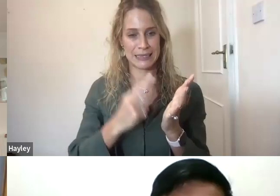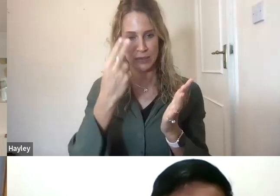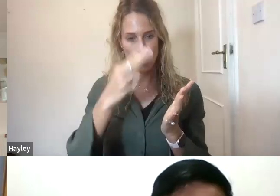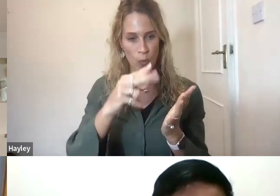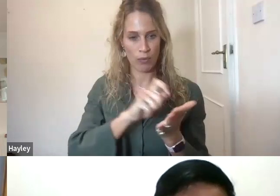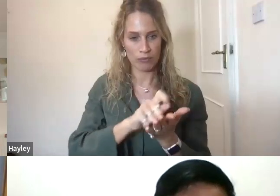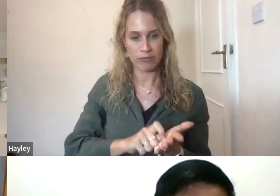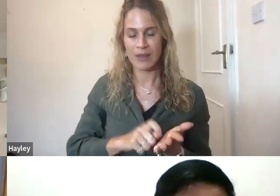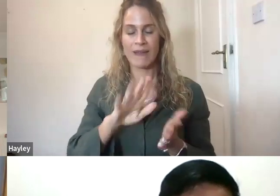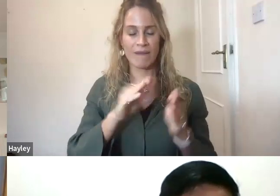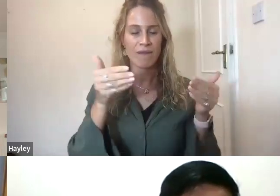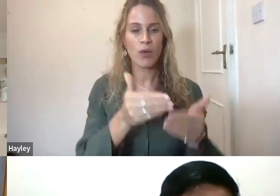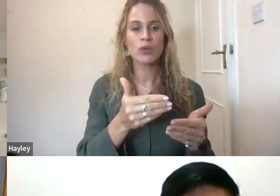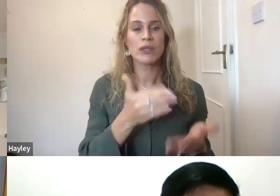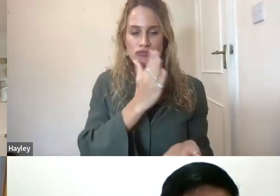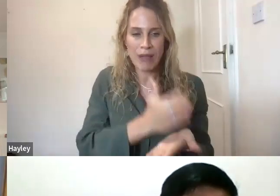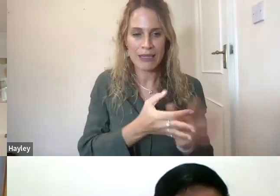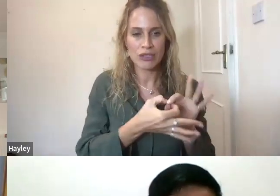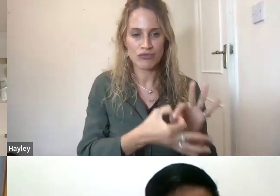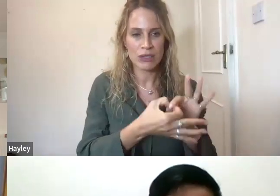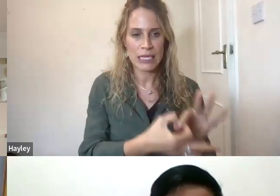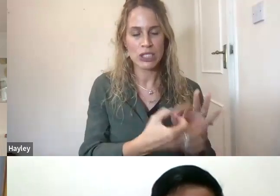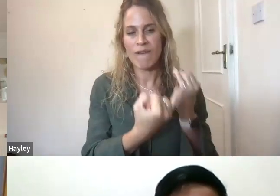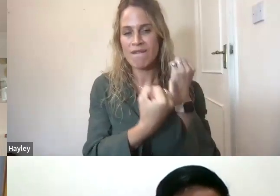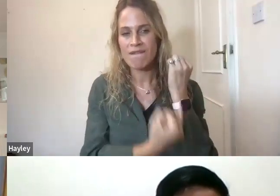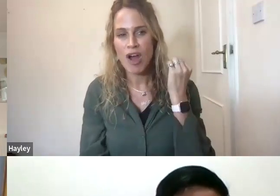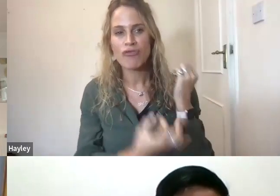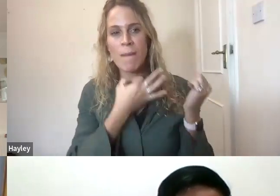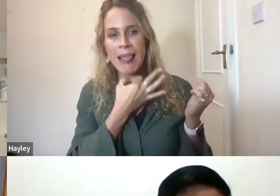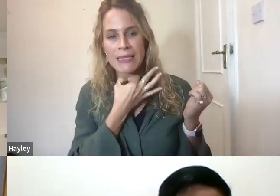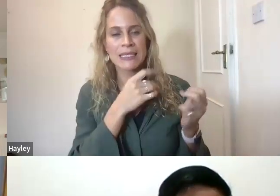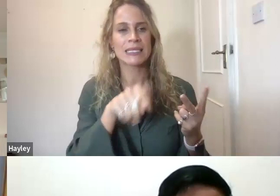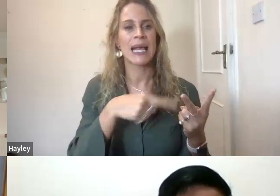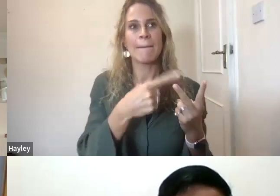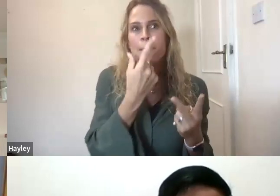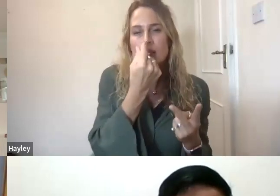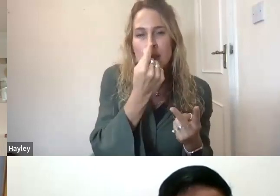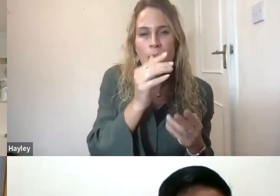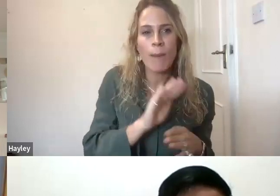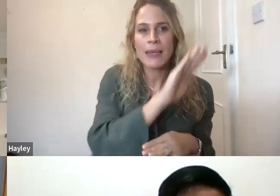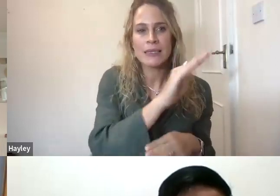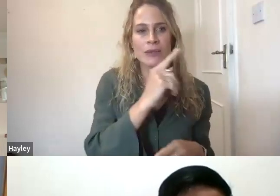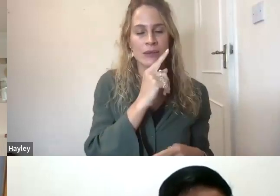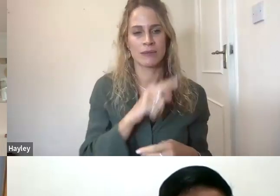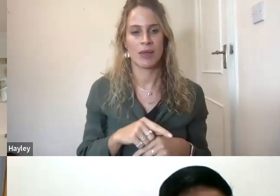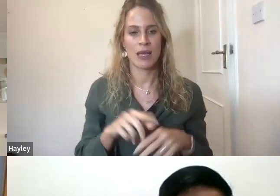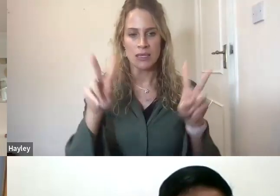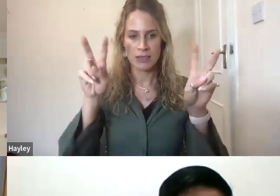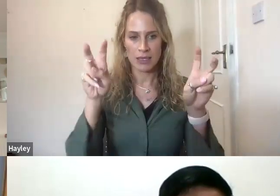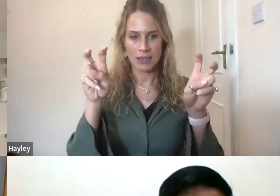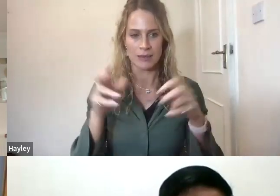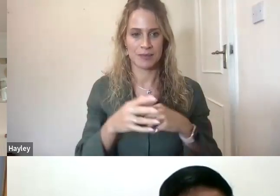reality of relationships, vulnerabilities, and possibilities. The Tamil title is